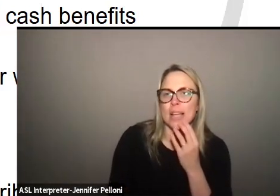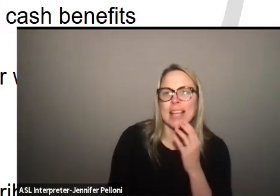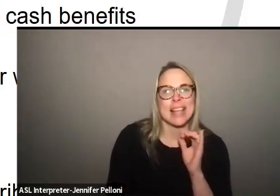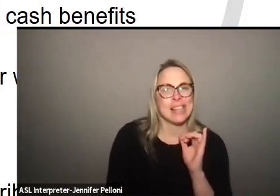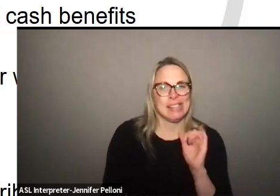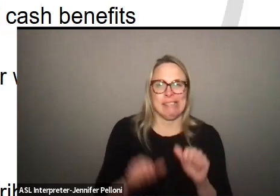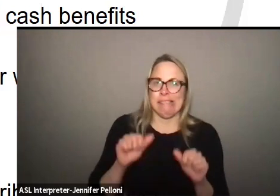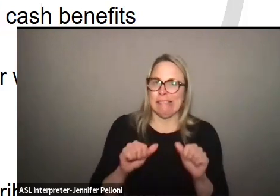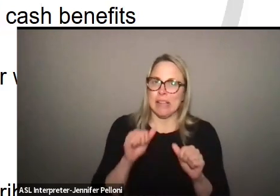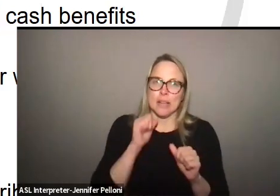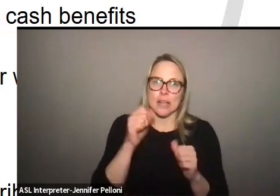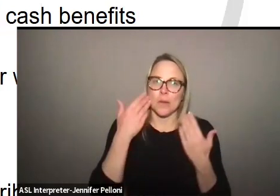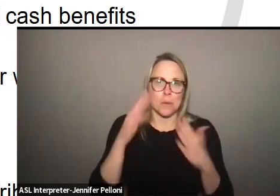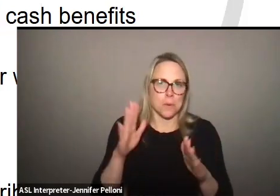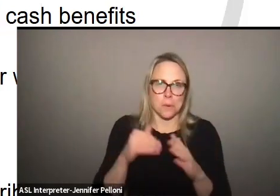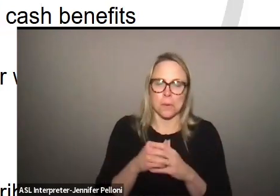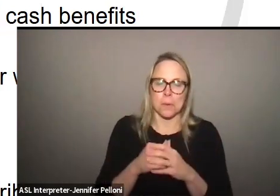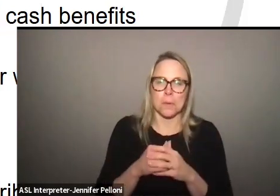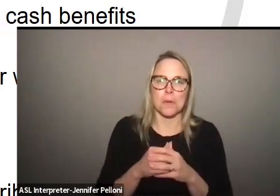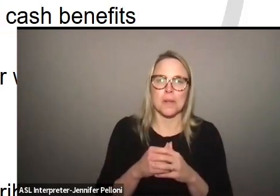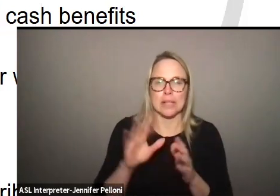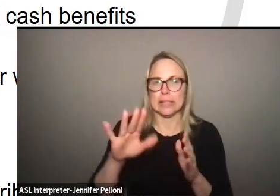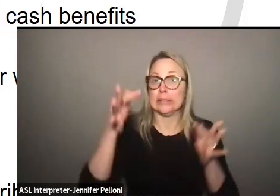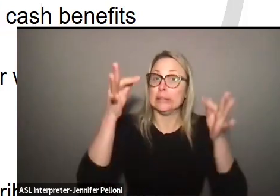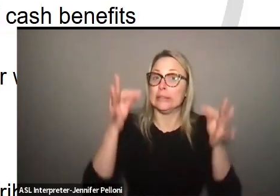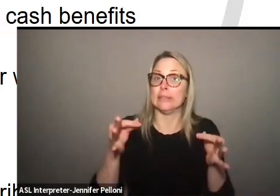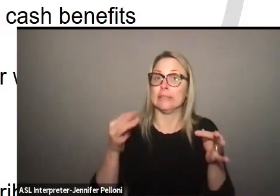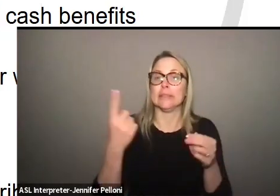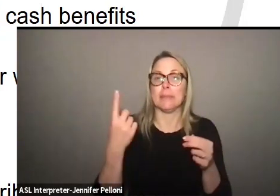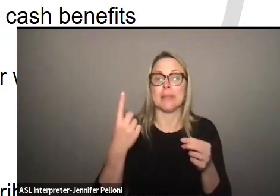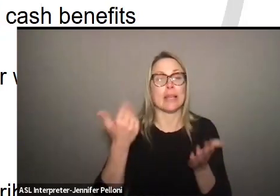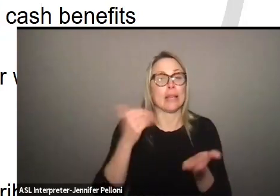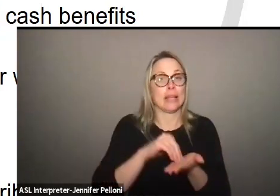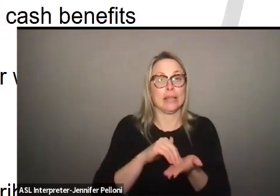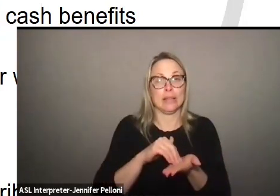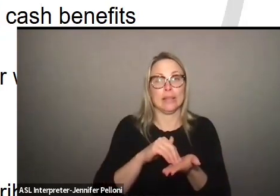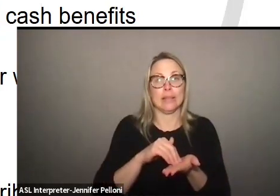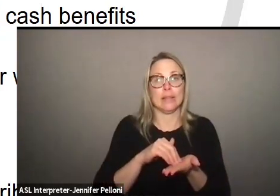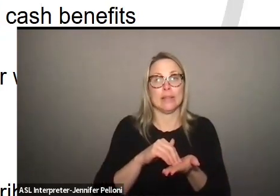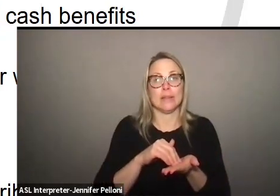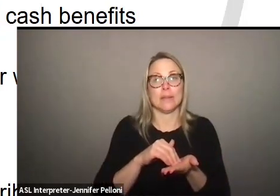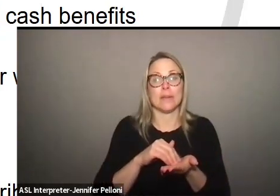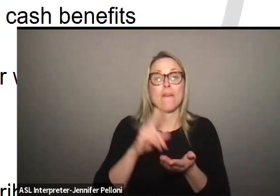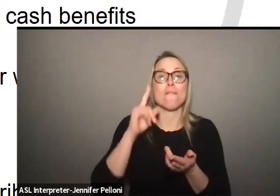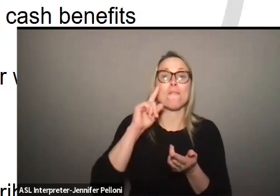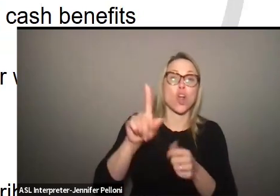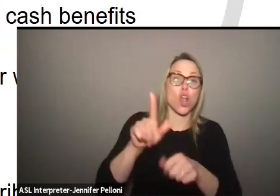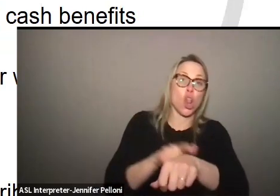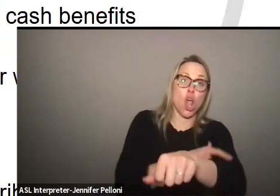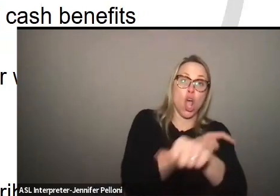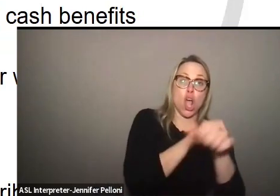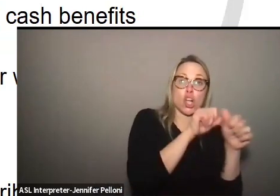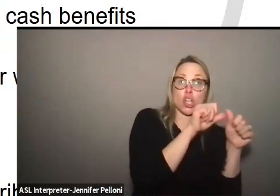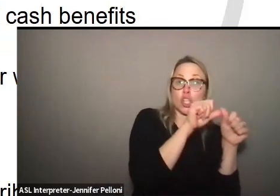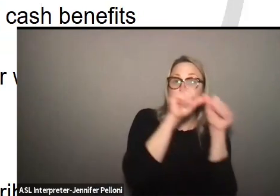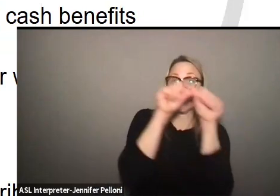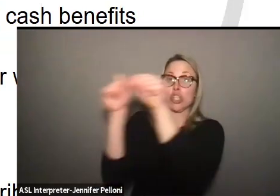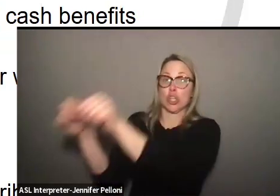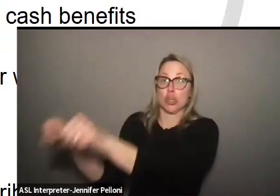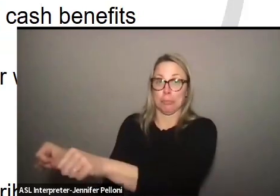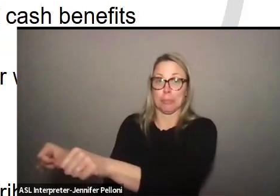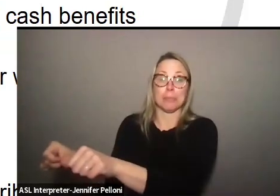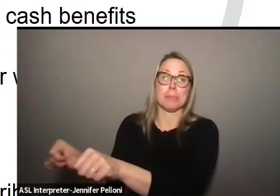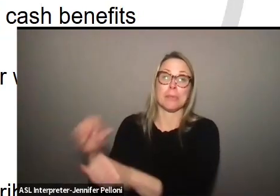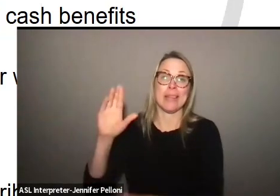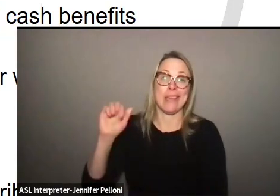That I'm not sure about. This is definitely something that, again, is for long-term care throughout their